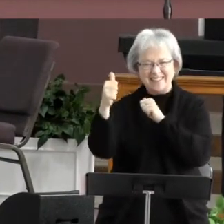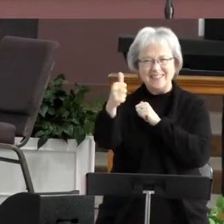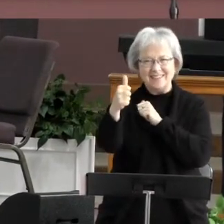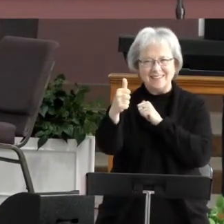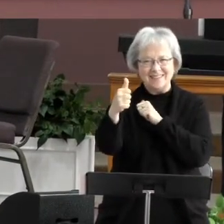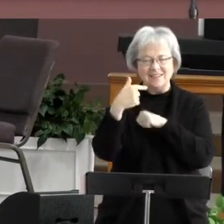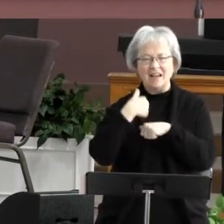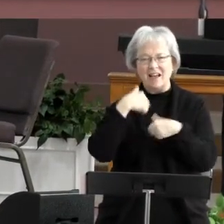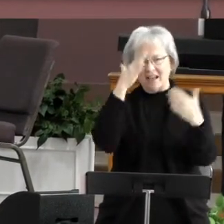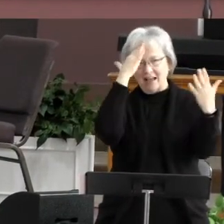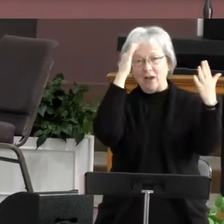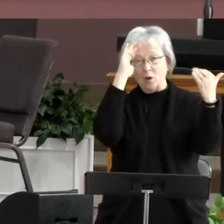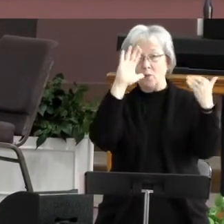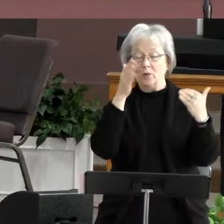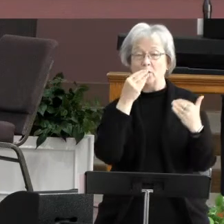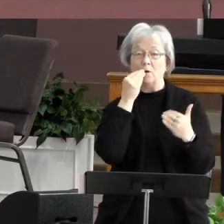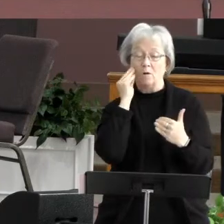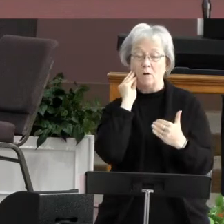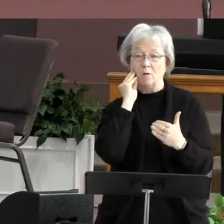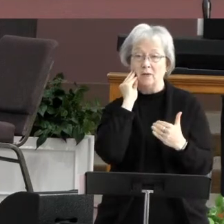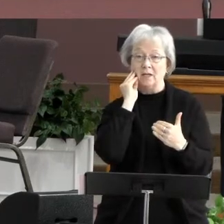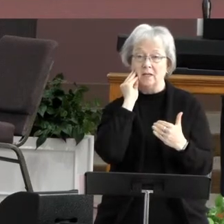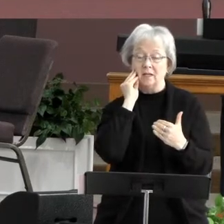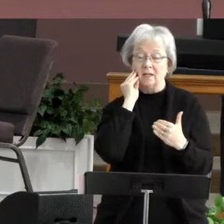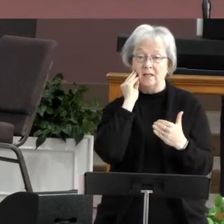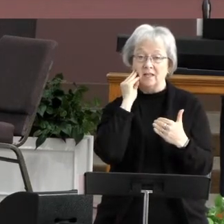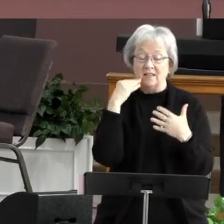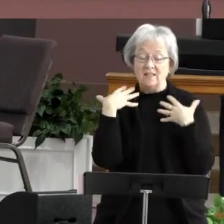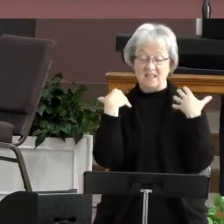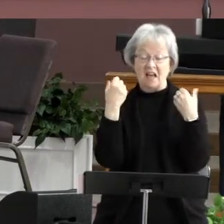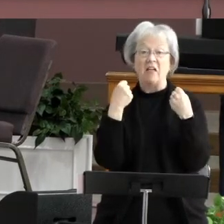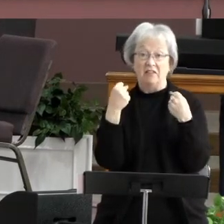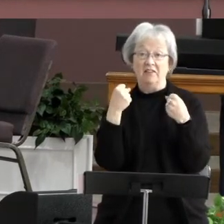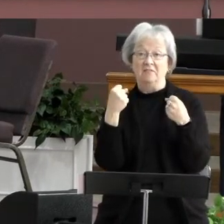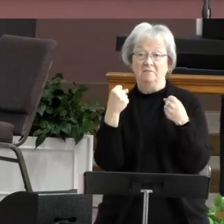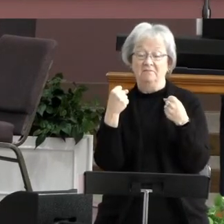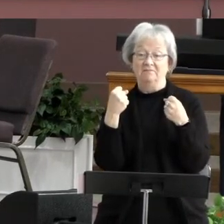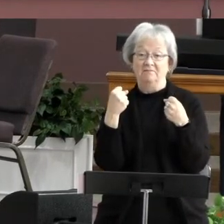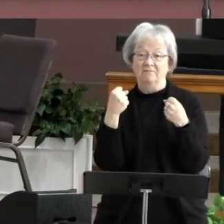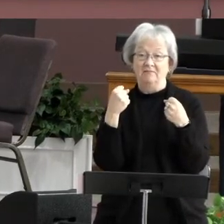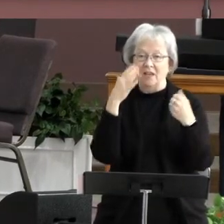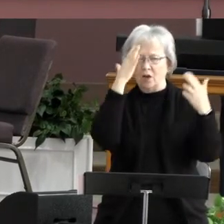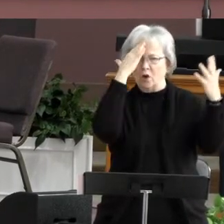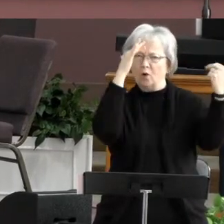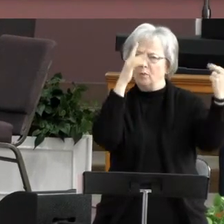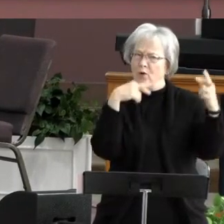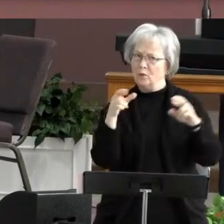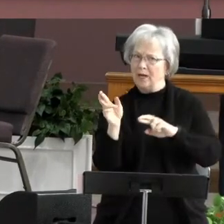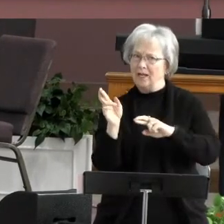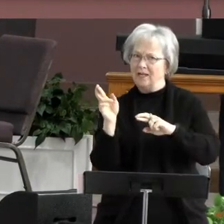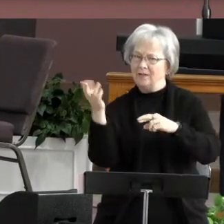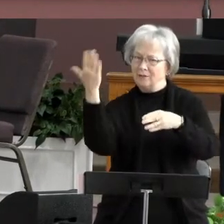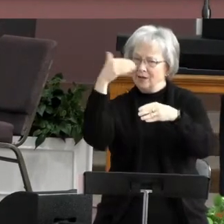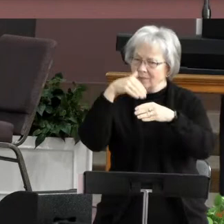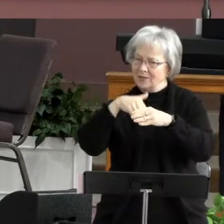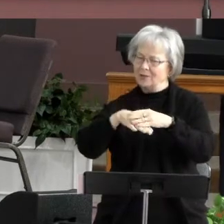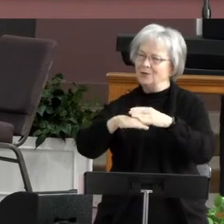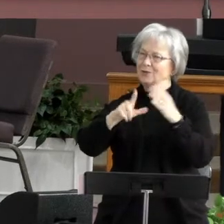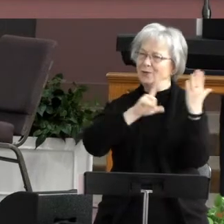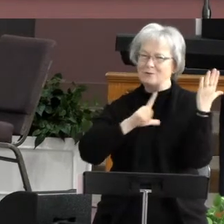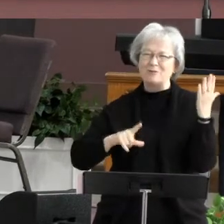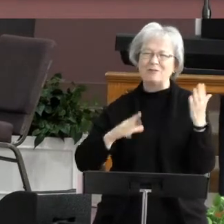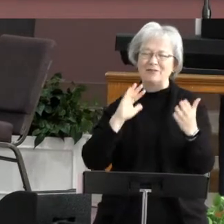is doing well health-wise, and I hope you're ready to just enter into the Lord's presence this